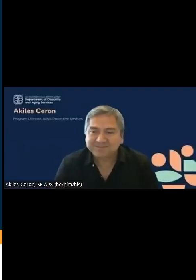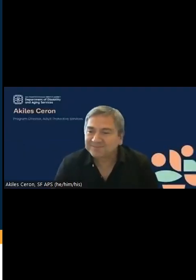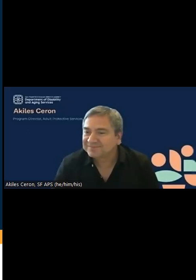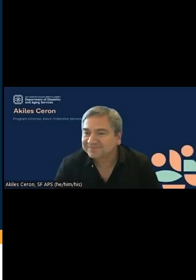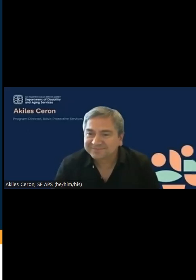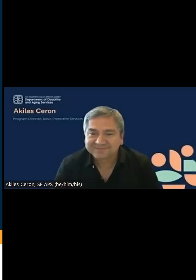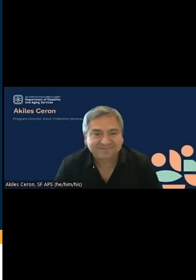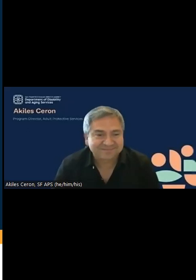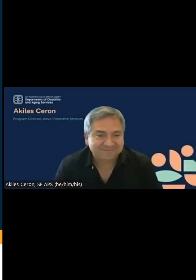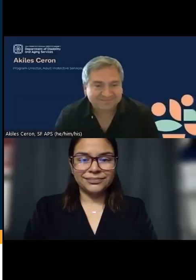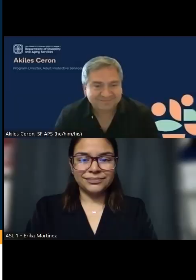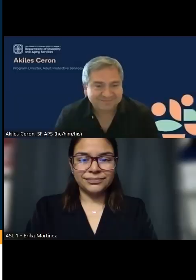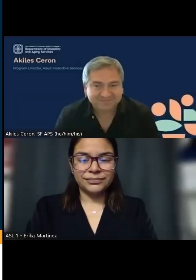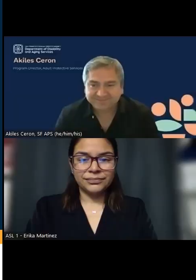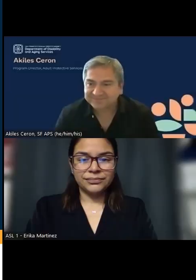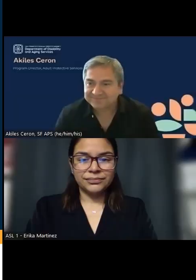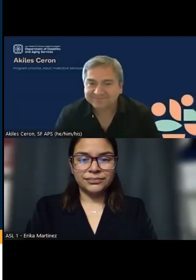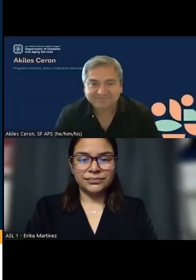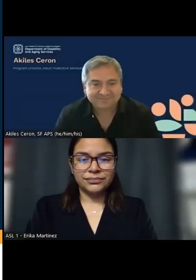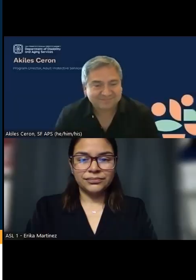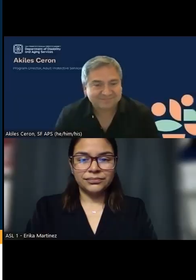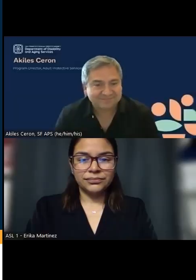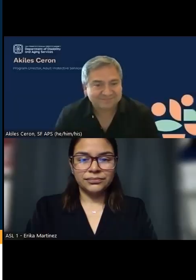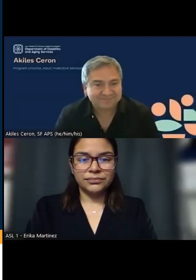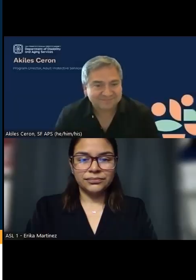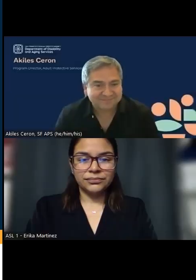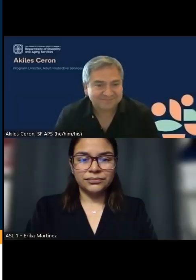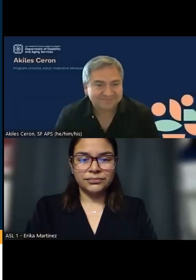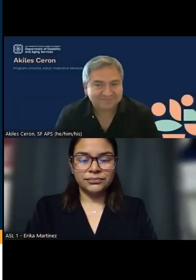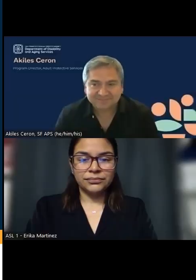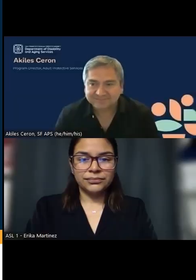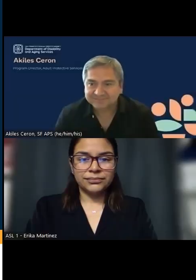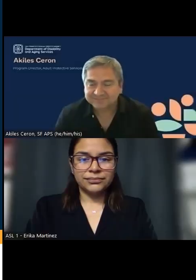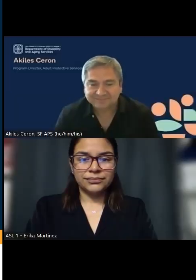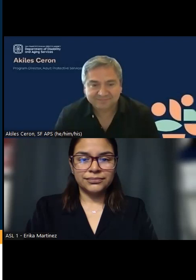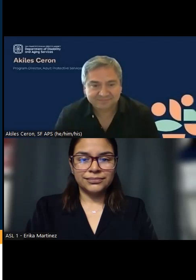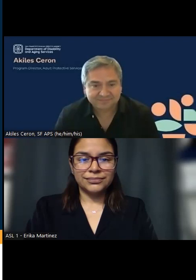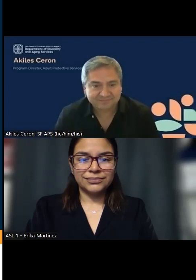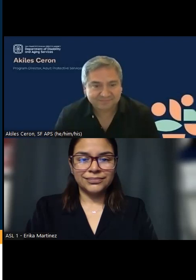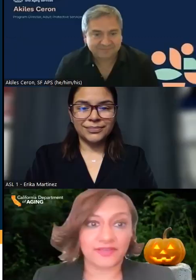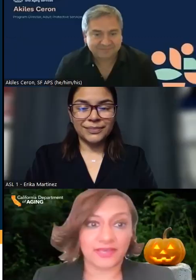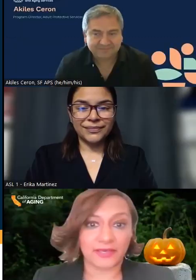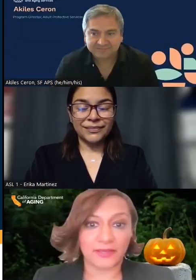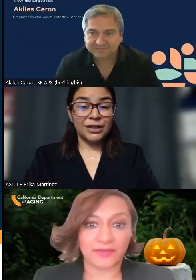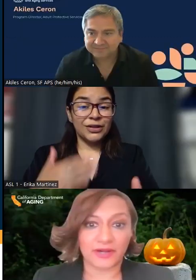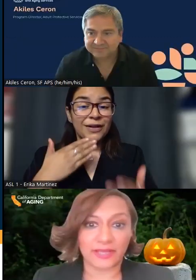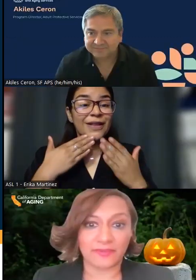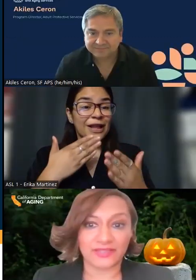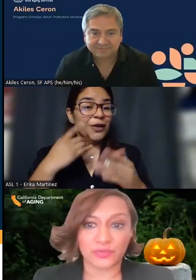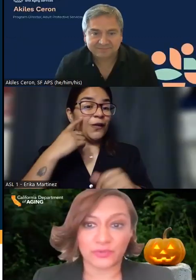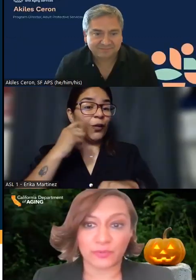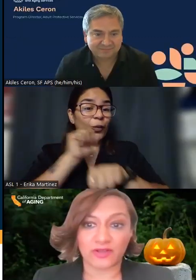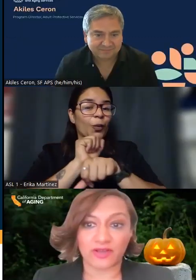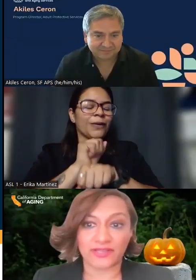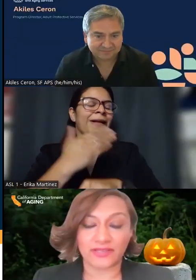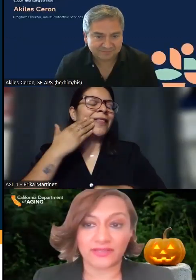Ranjana. Thank you, Achilles. Very truly important work, and being able to have our